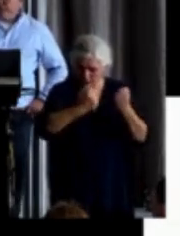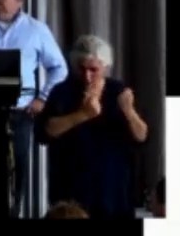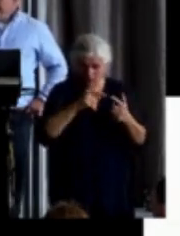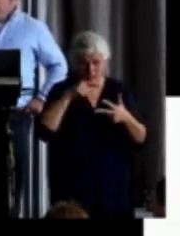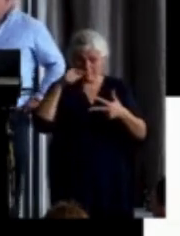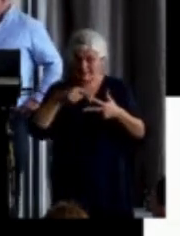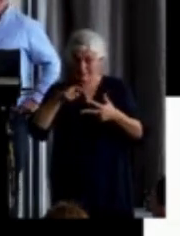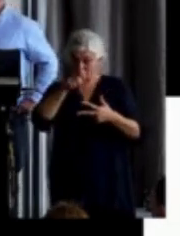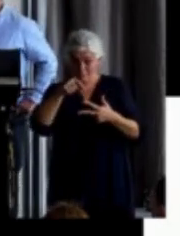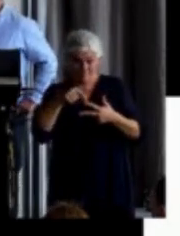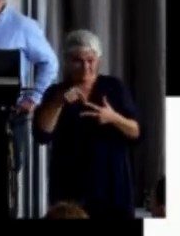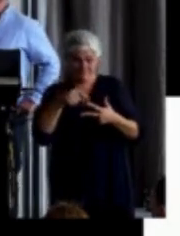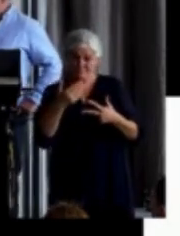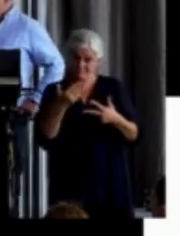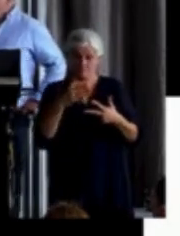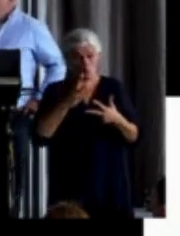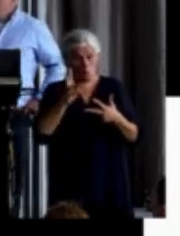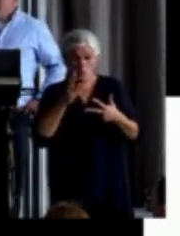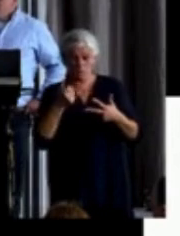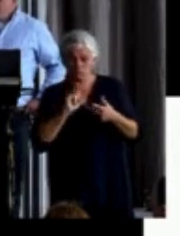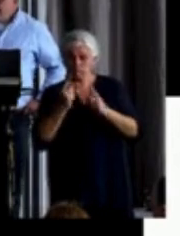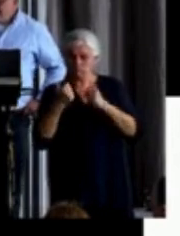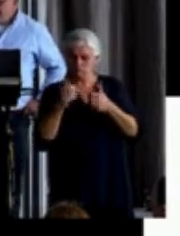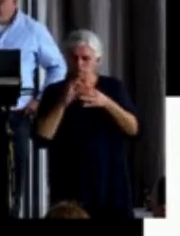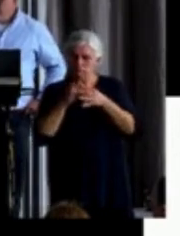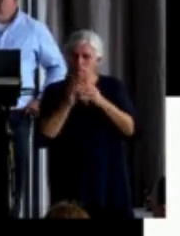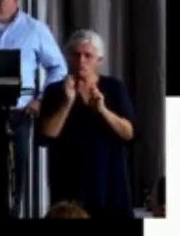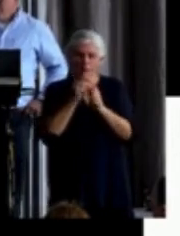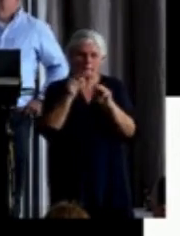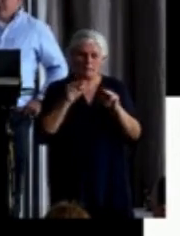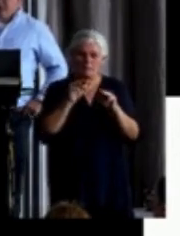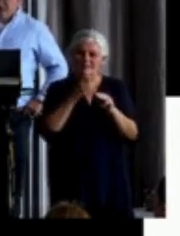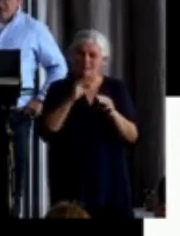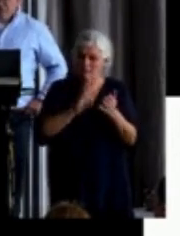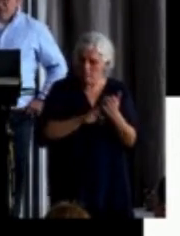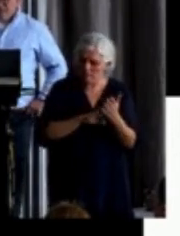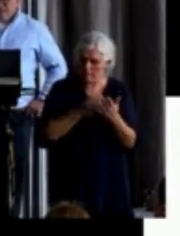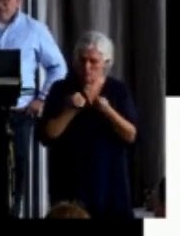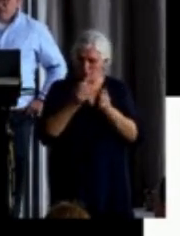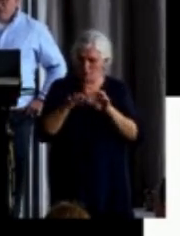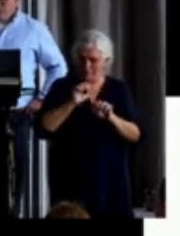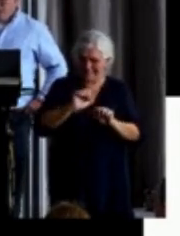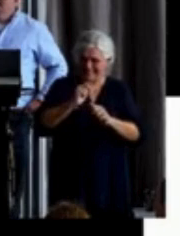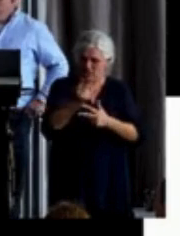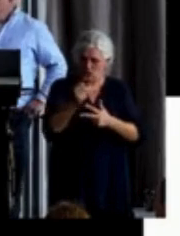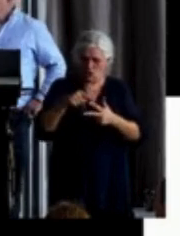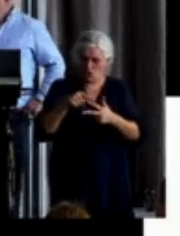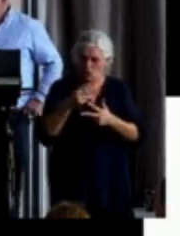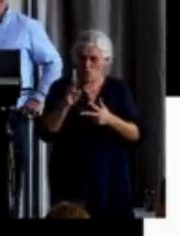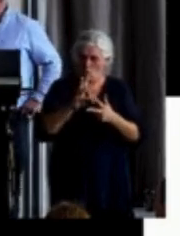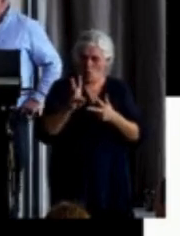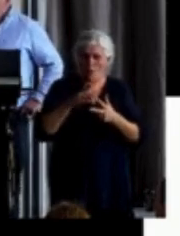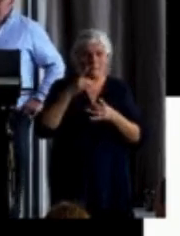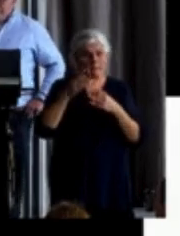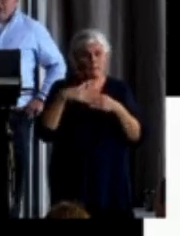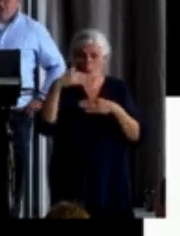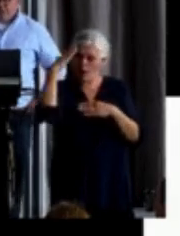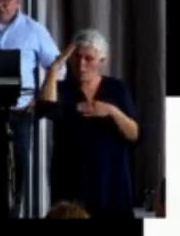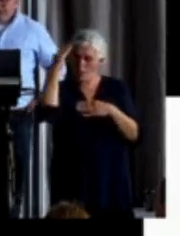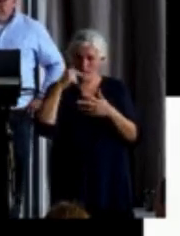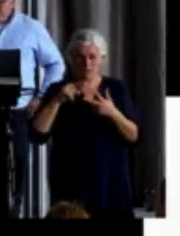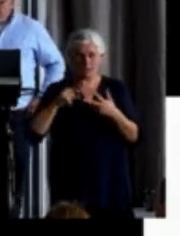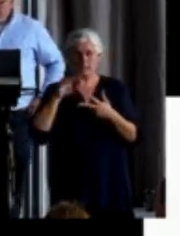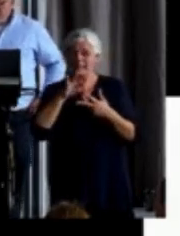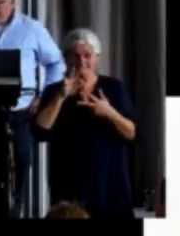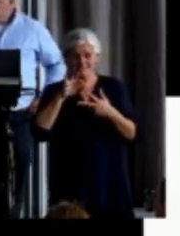This person then, their work response trains people up to be able to deal with the seizures and work, makes people more aware, the